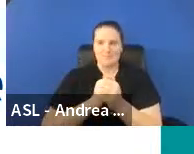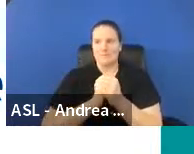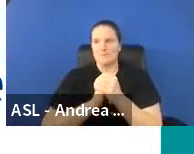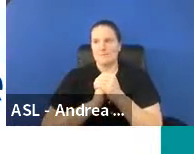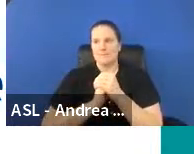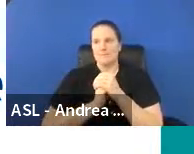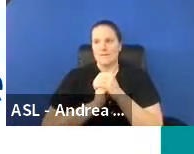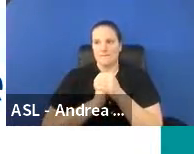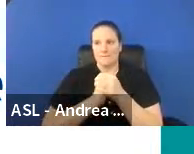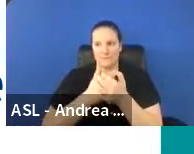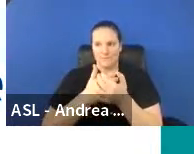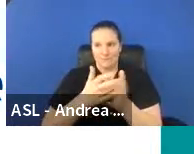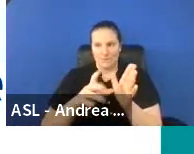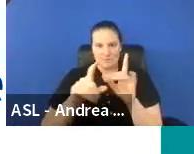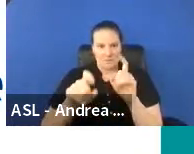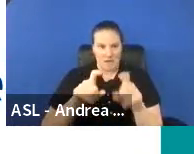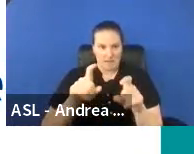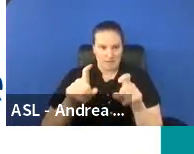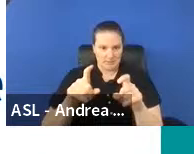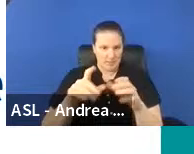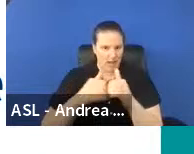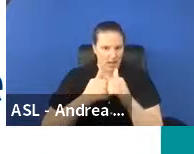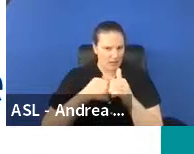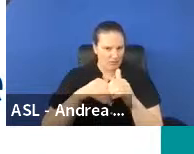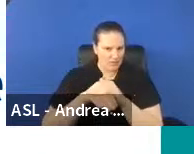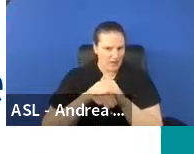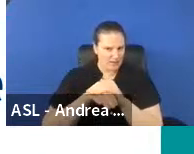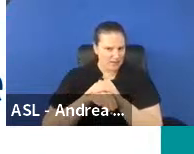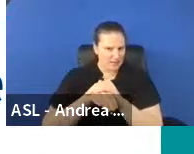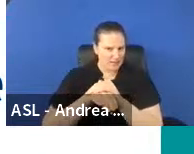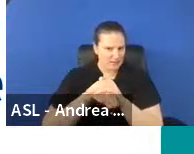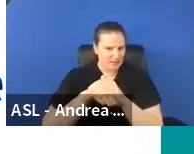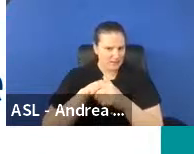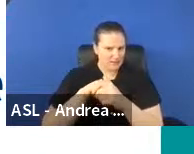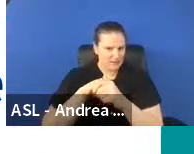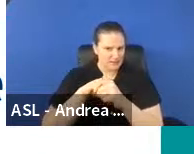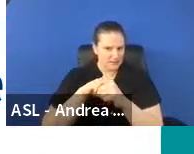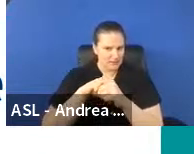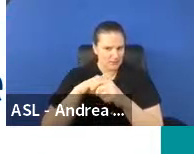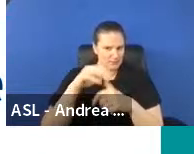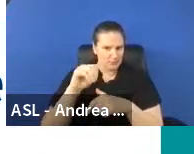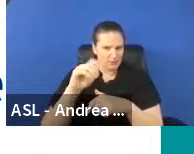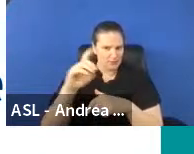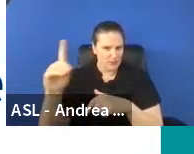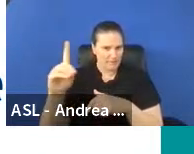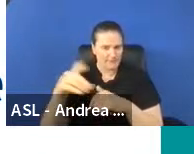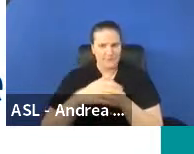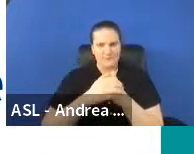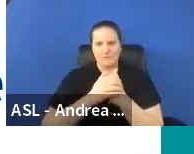After we asked a question about how to access Marine Drive,